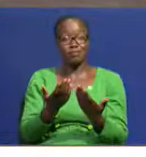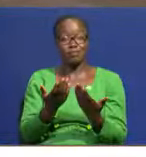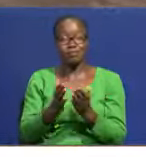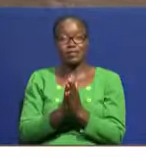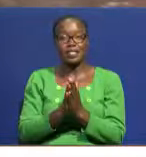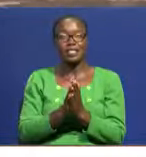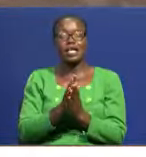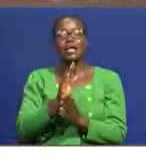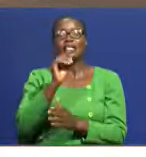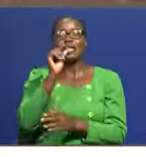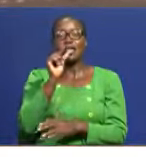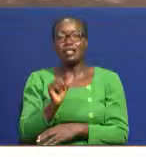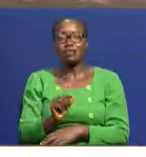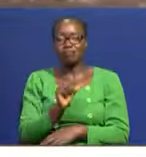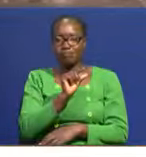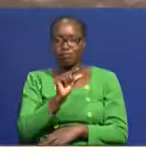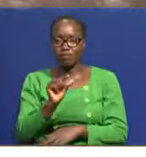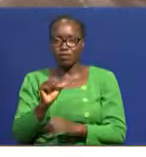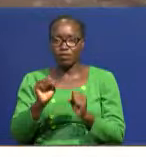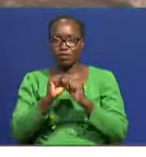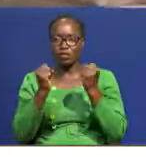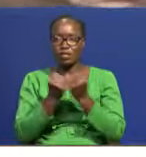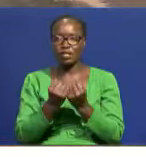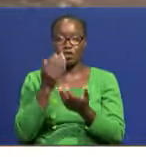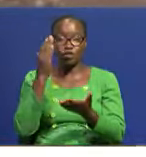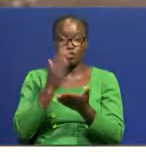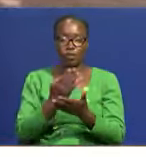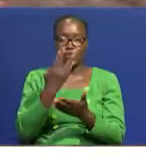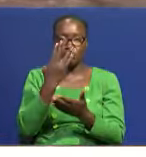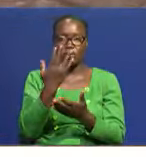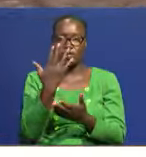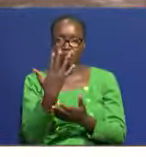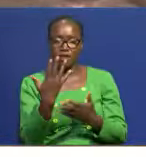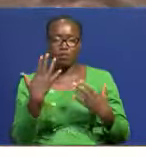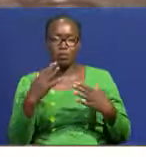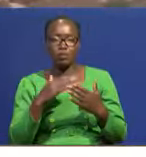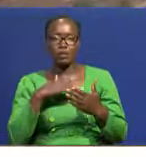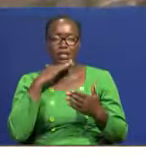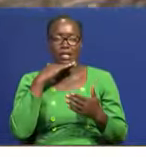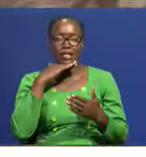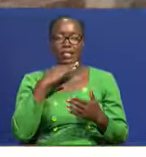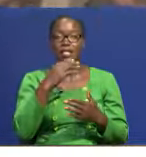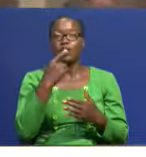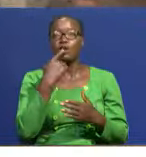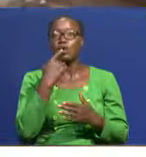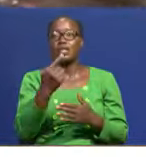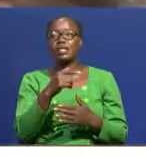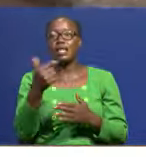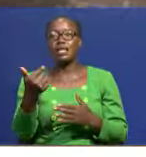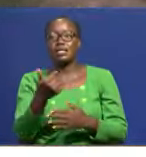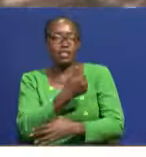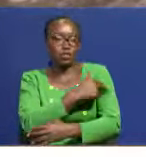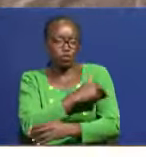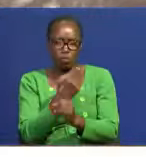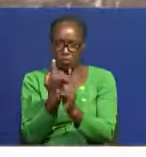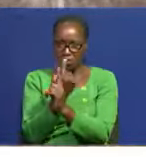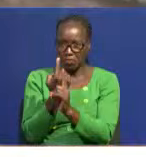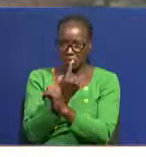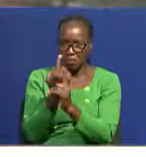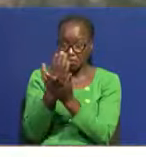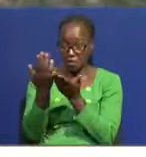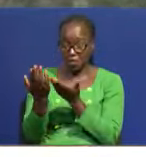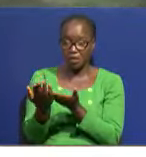Well, the Kenya Red Cross Society confirmed 45 persons perished and over 100 others admitted in nearby health facilities.